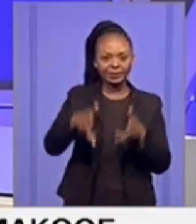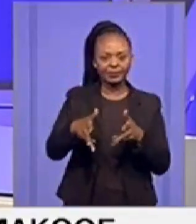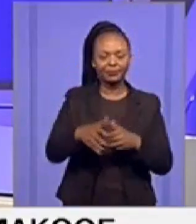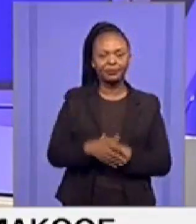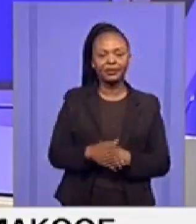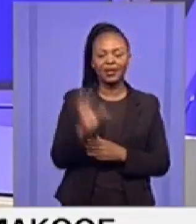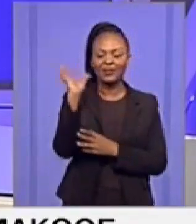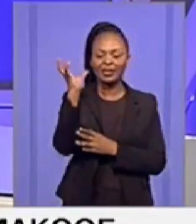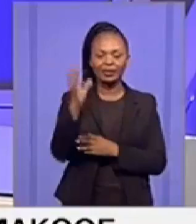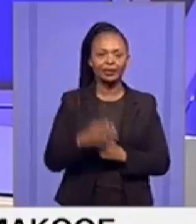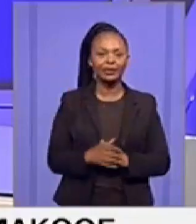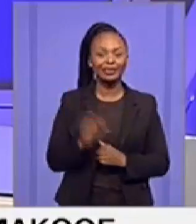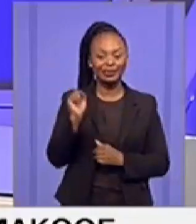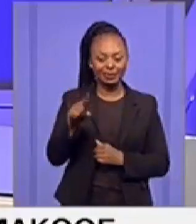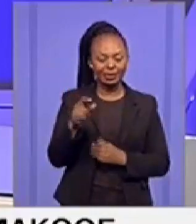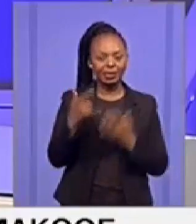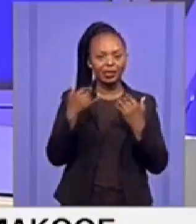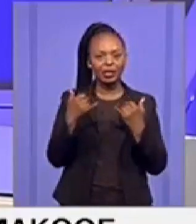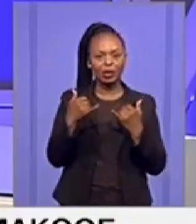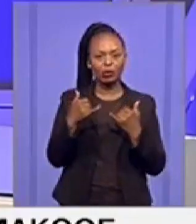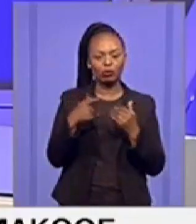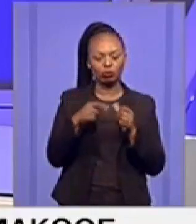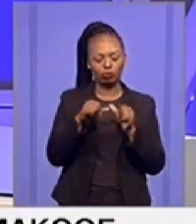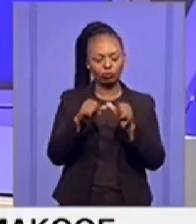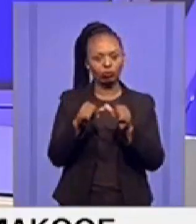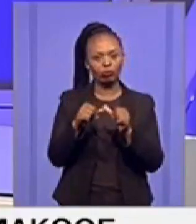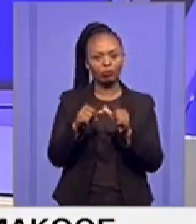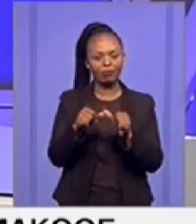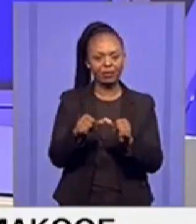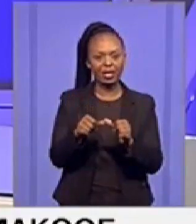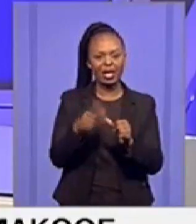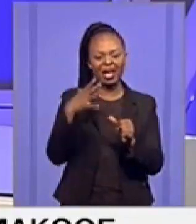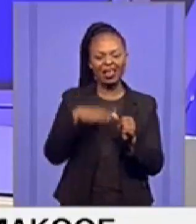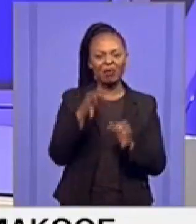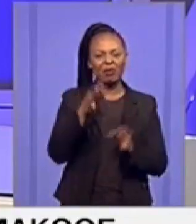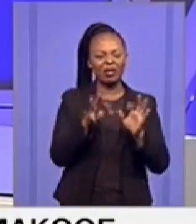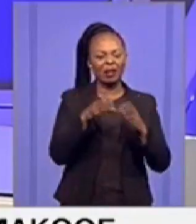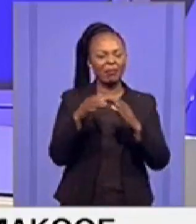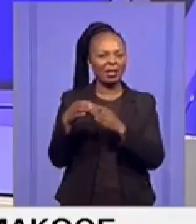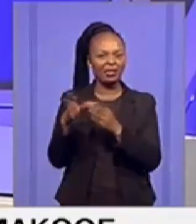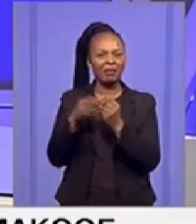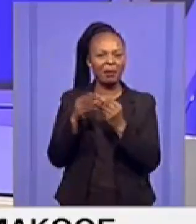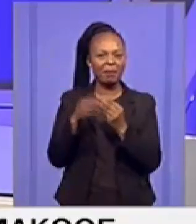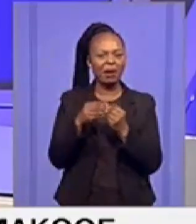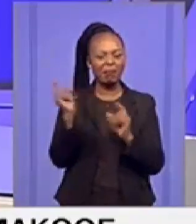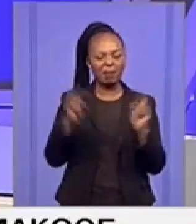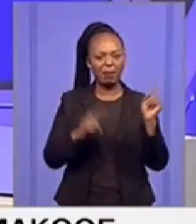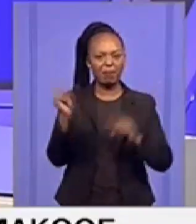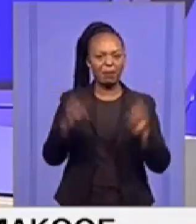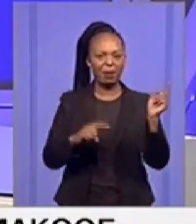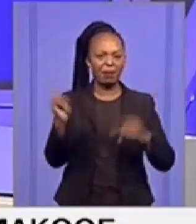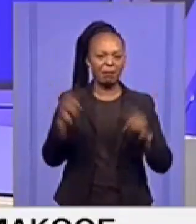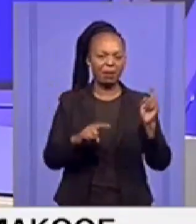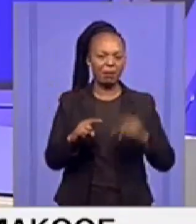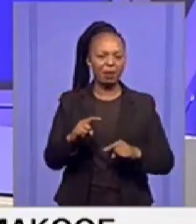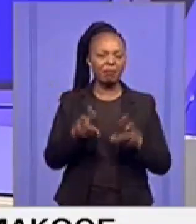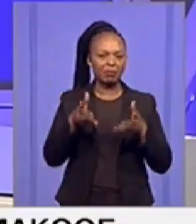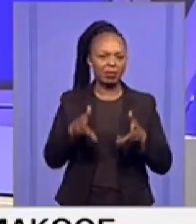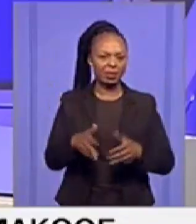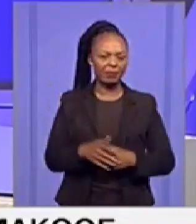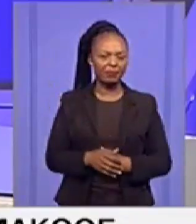ya Freistata e leng polediso mo tshweneng fela le mekga ya bahanyetsi le bona ditho tse di tladile go fihla ka